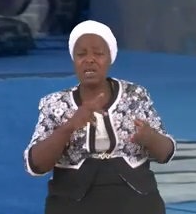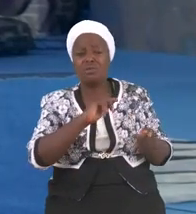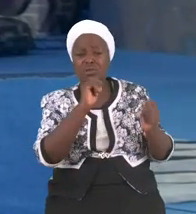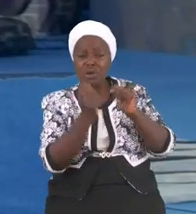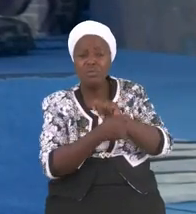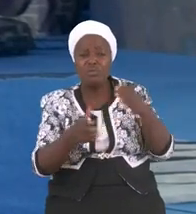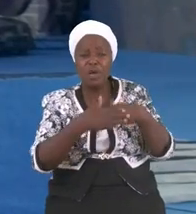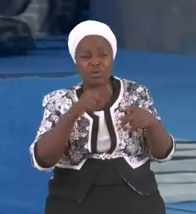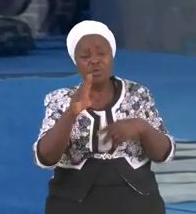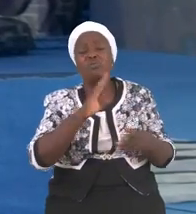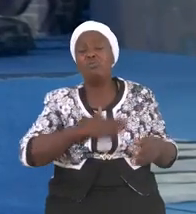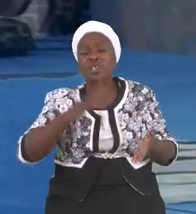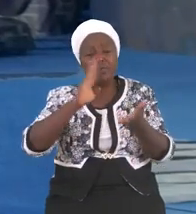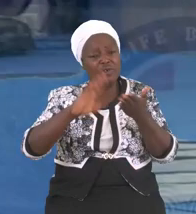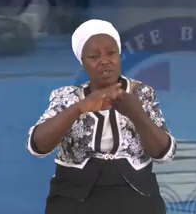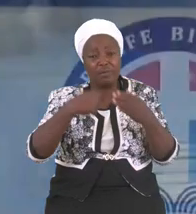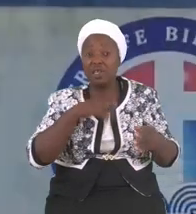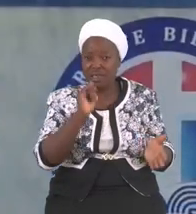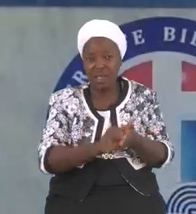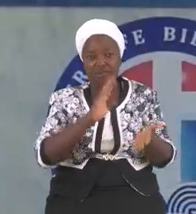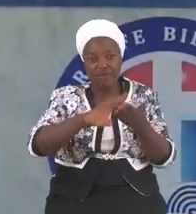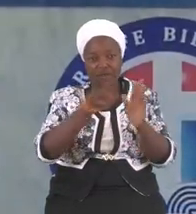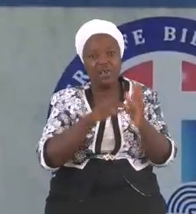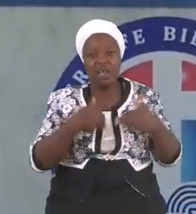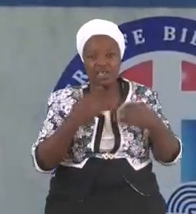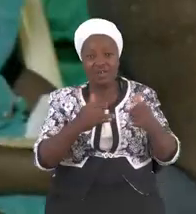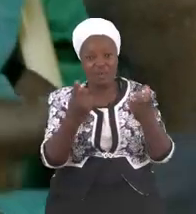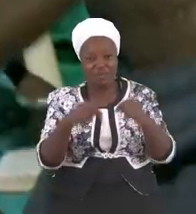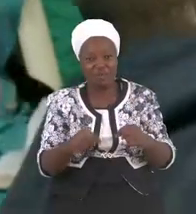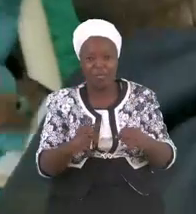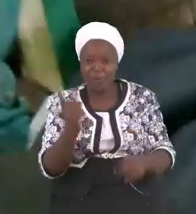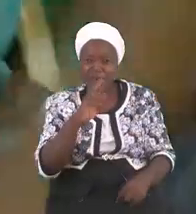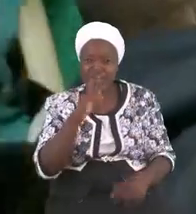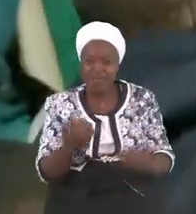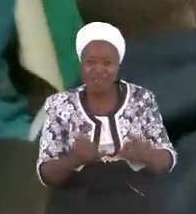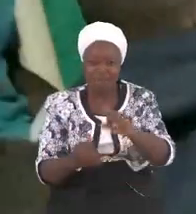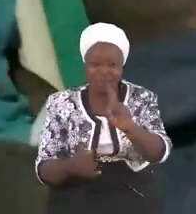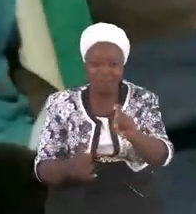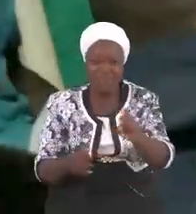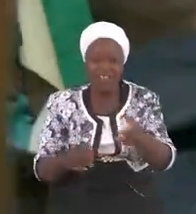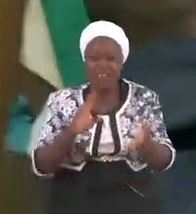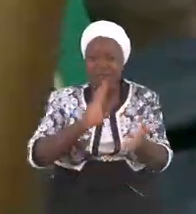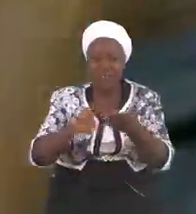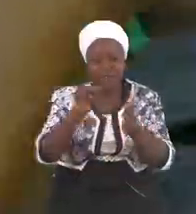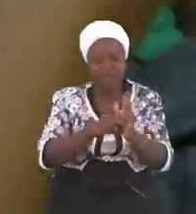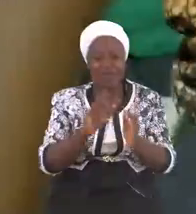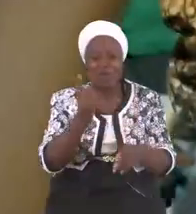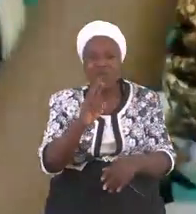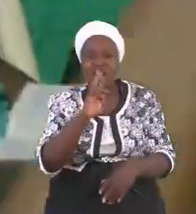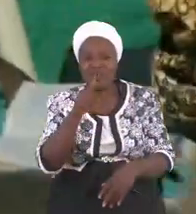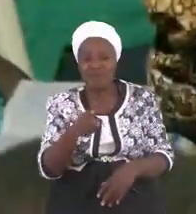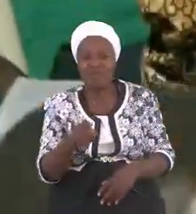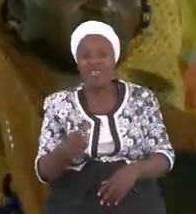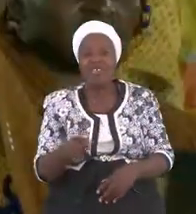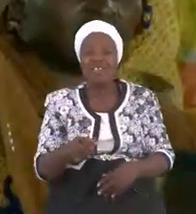That forgiveness has now come. Where are you? Forgiveness. I said, where are you? Salvation.